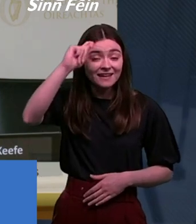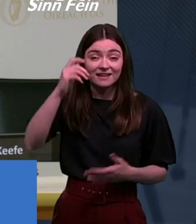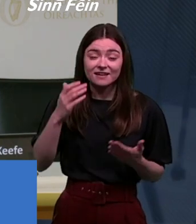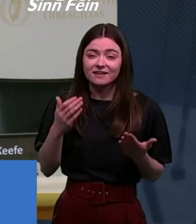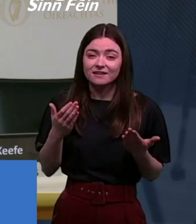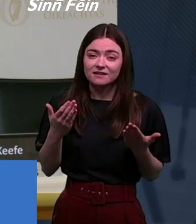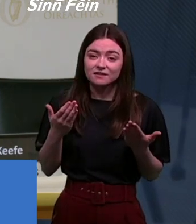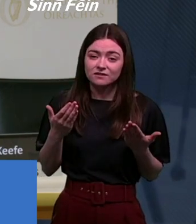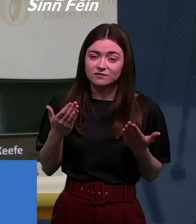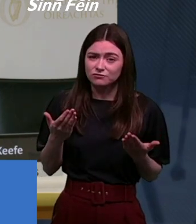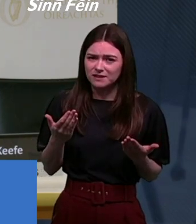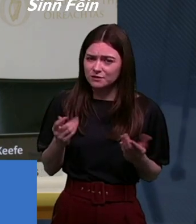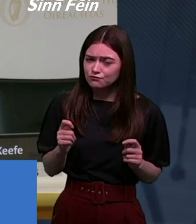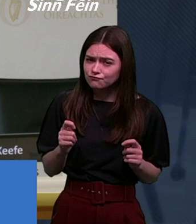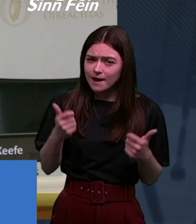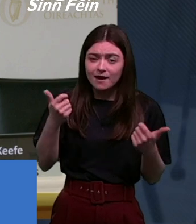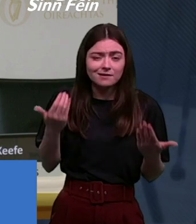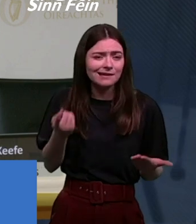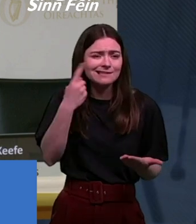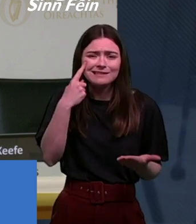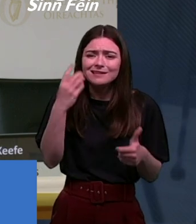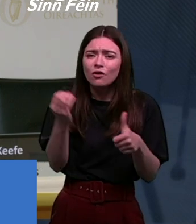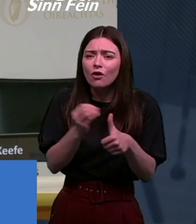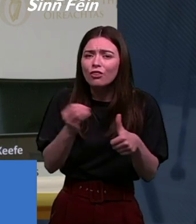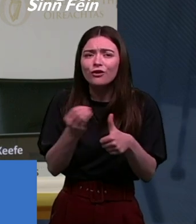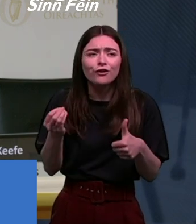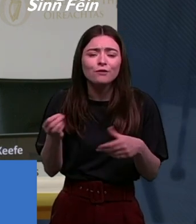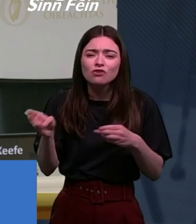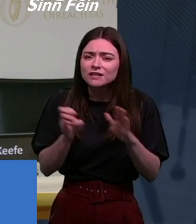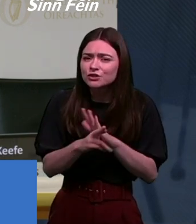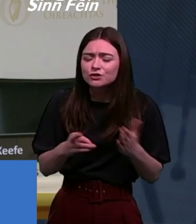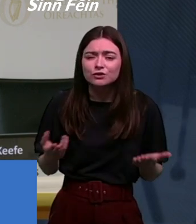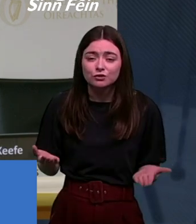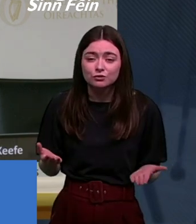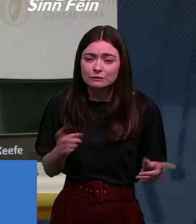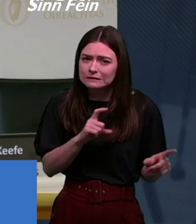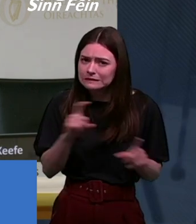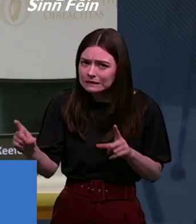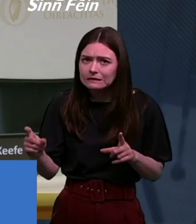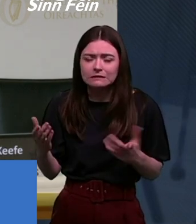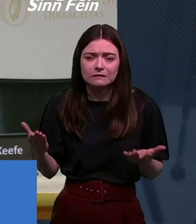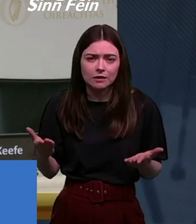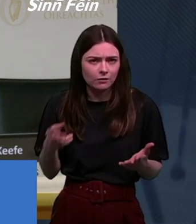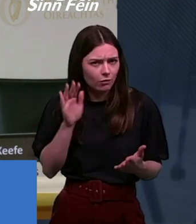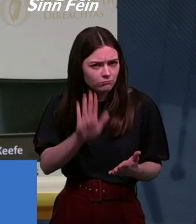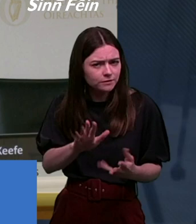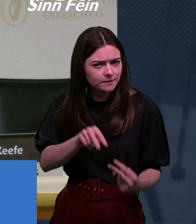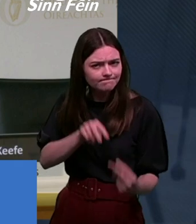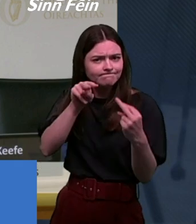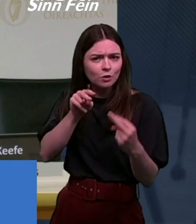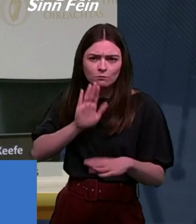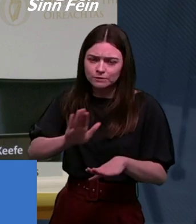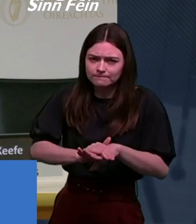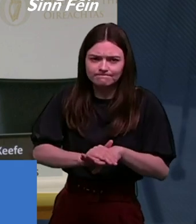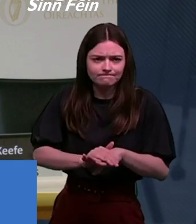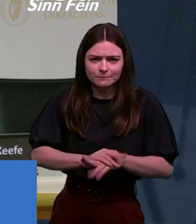I think I've very rarely come across other practitioners who still insist on, you know, the eye contact or the still hands